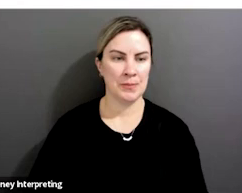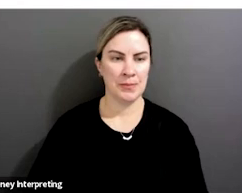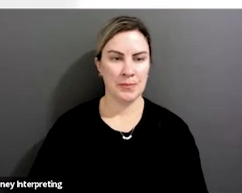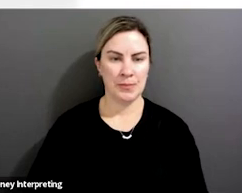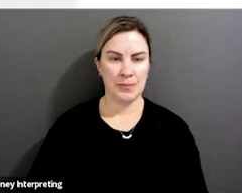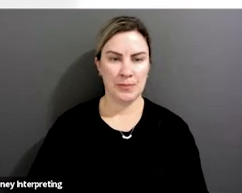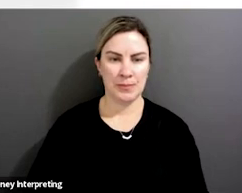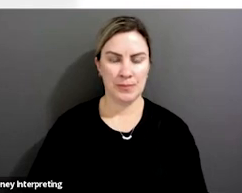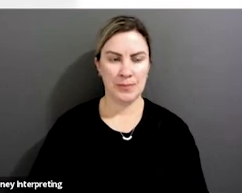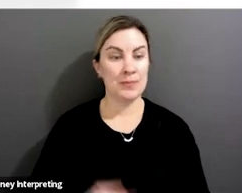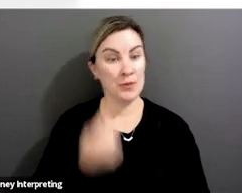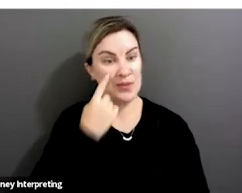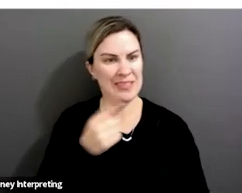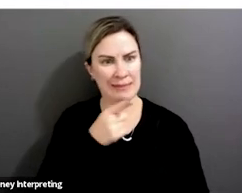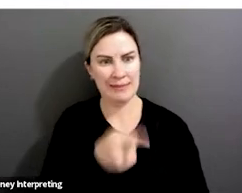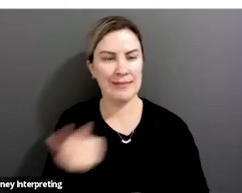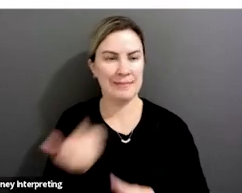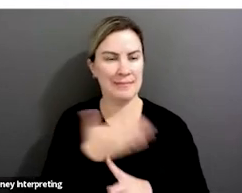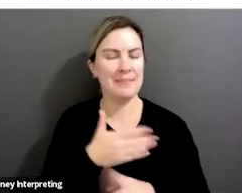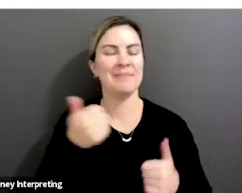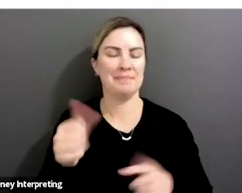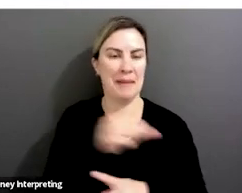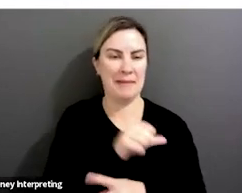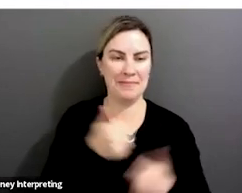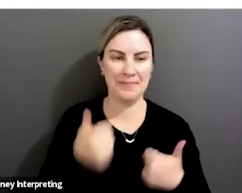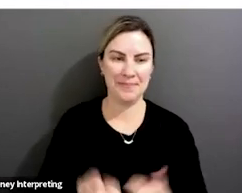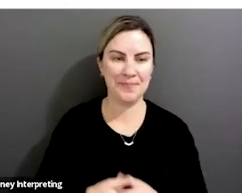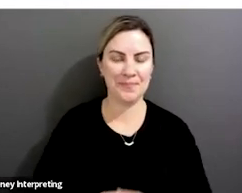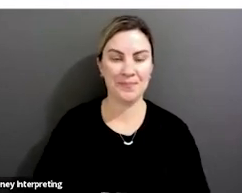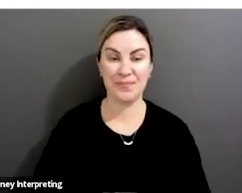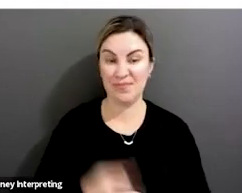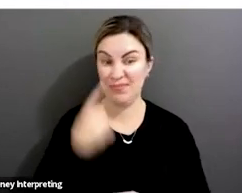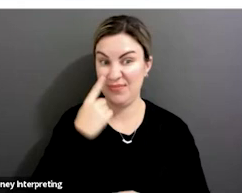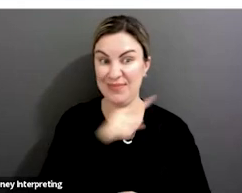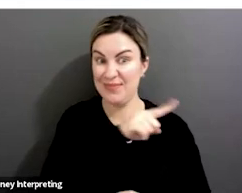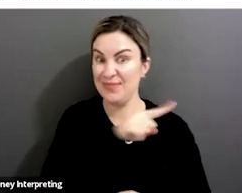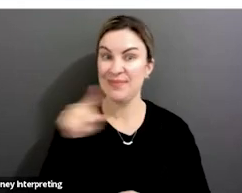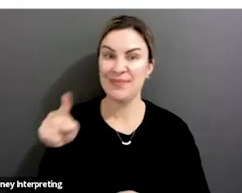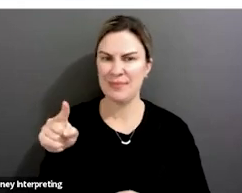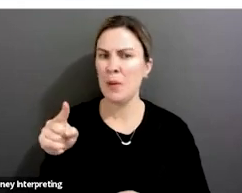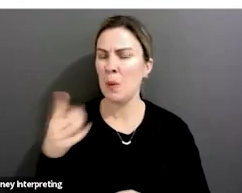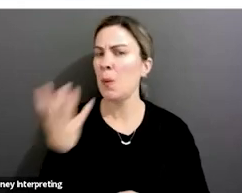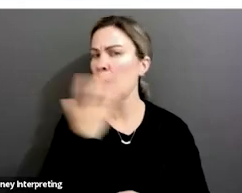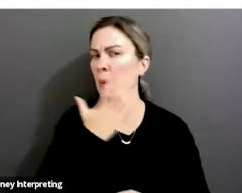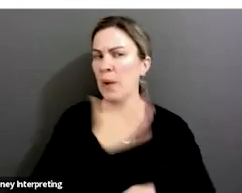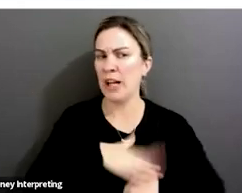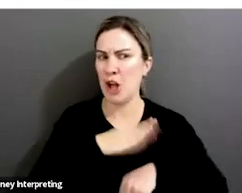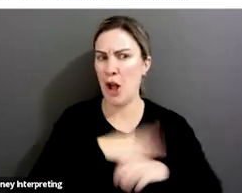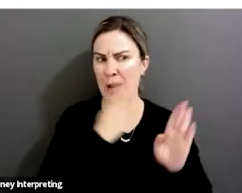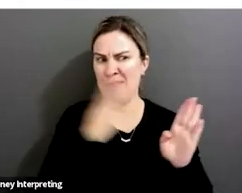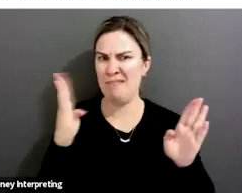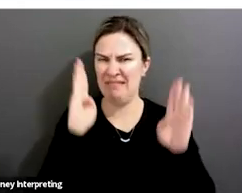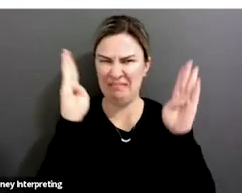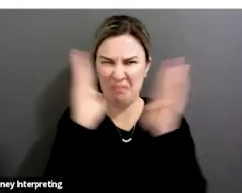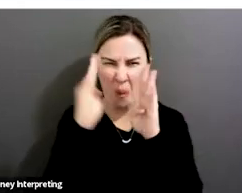What you'll see on this next slide, just back one, please, thank you. What you'll see on this slide is quite a timeline with a lot of very tiny